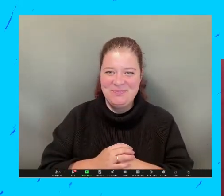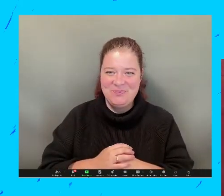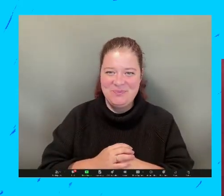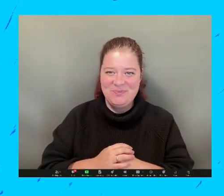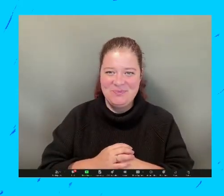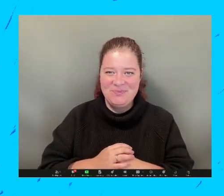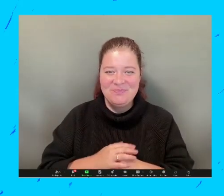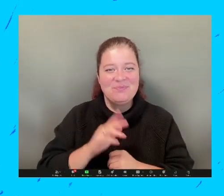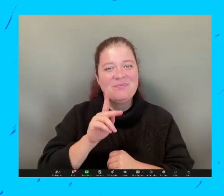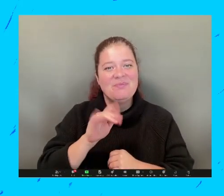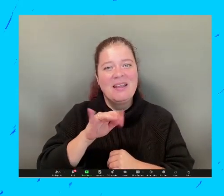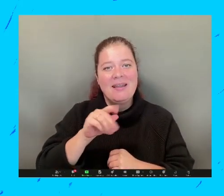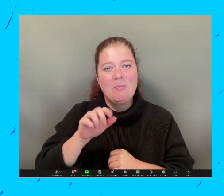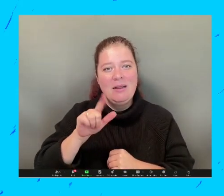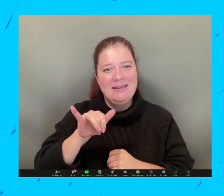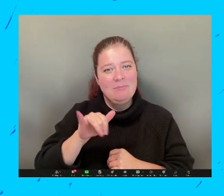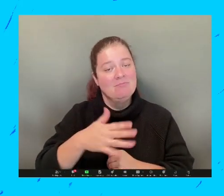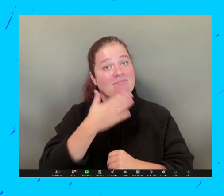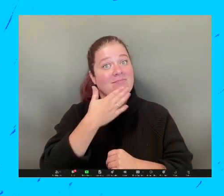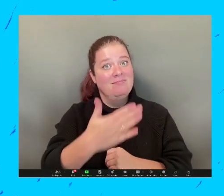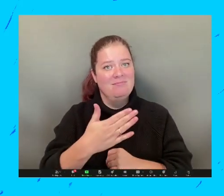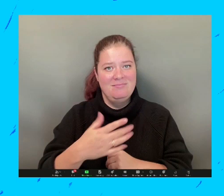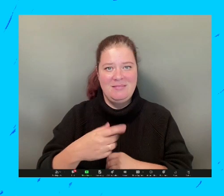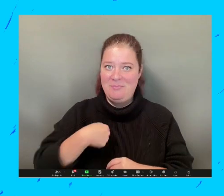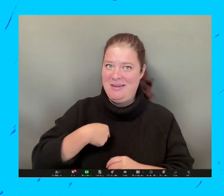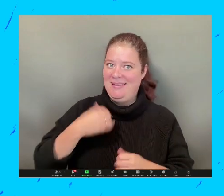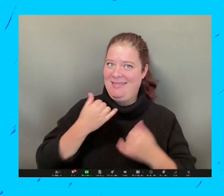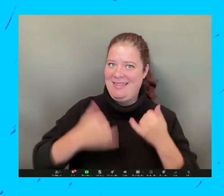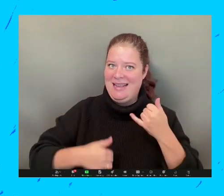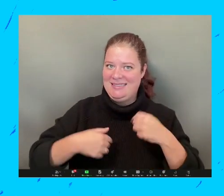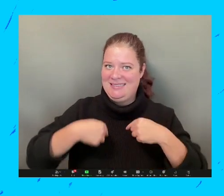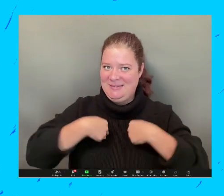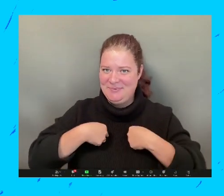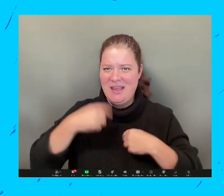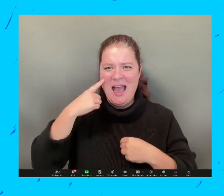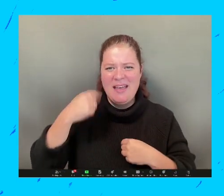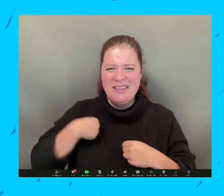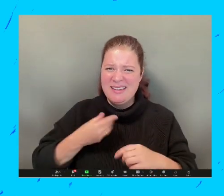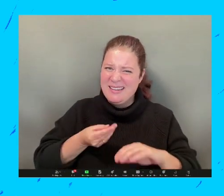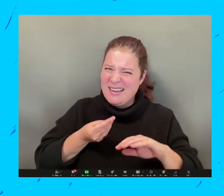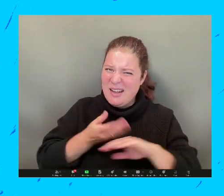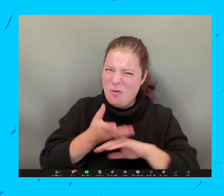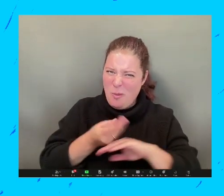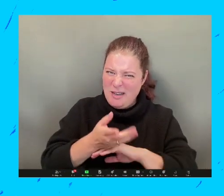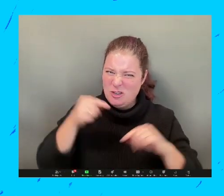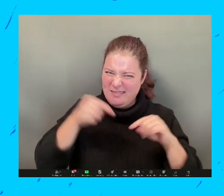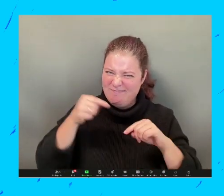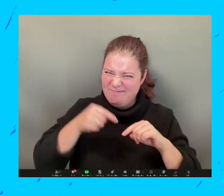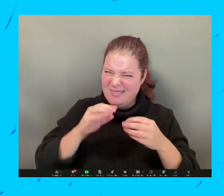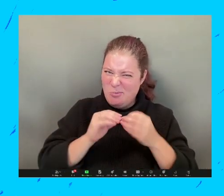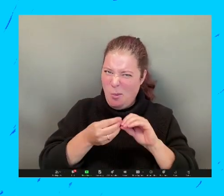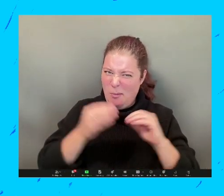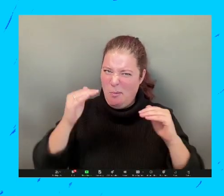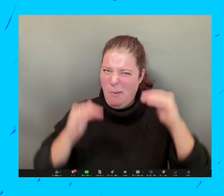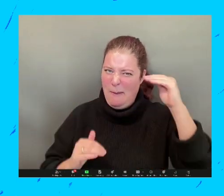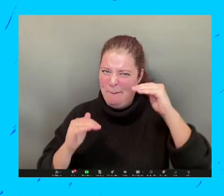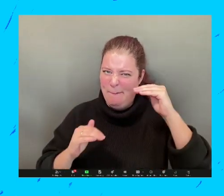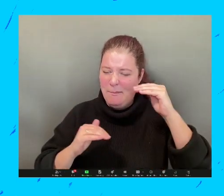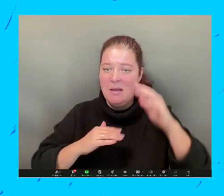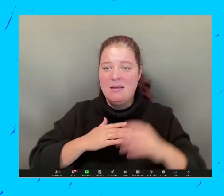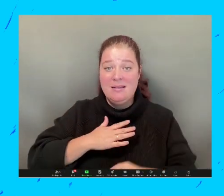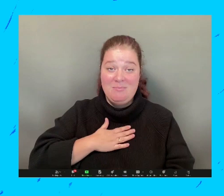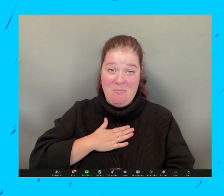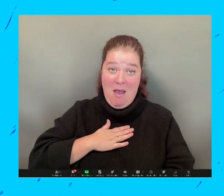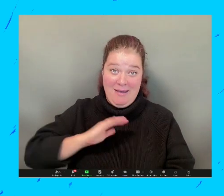so much, Bavi. As for me, I think the problem that we have is the issue on information gap. So in my country, one thing that I would like